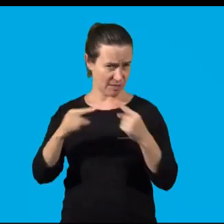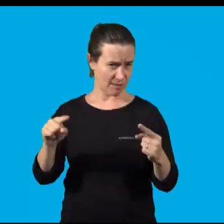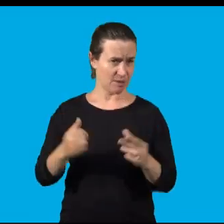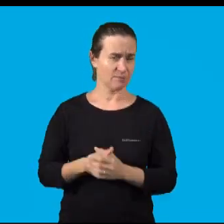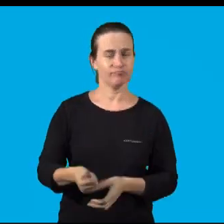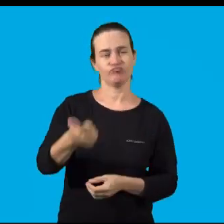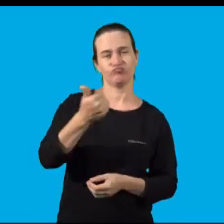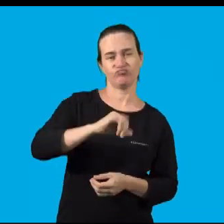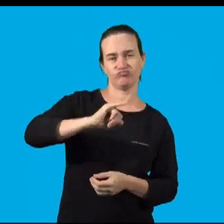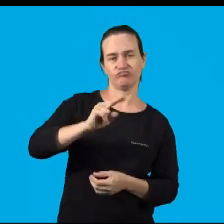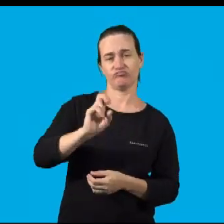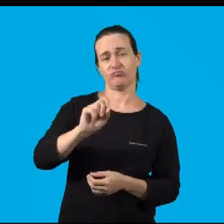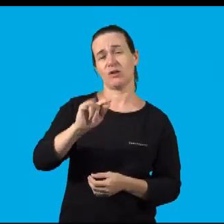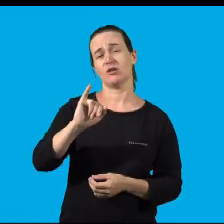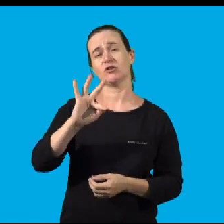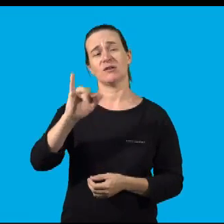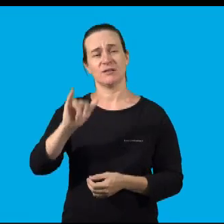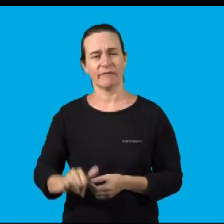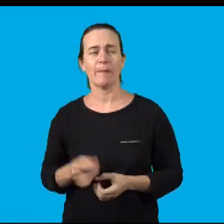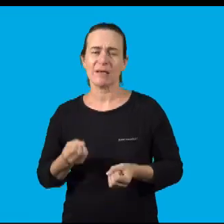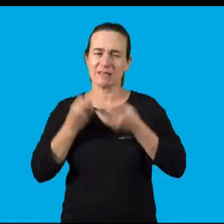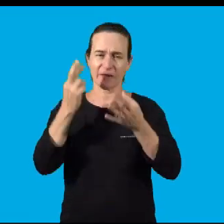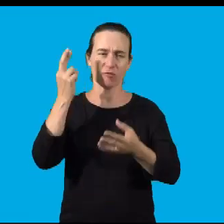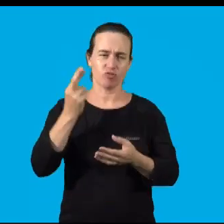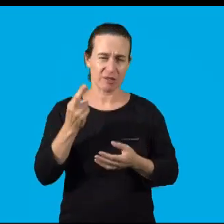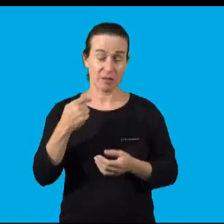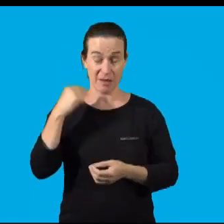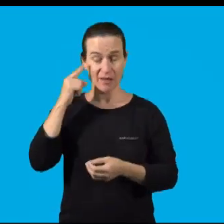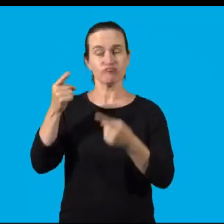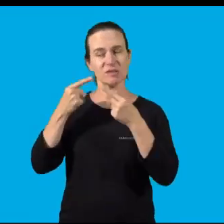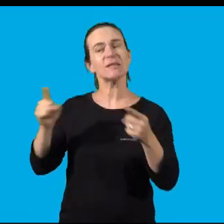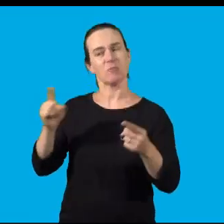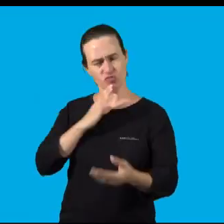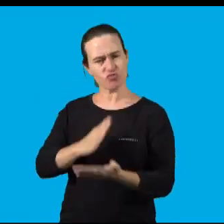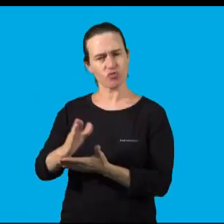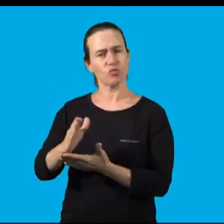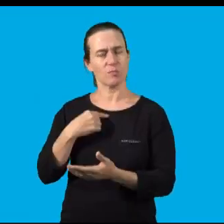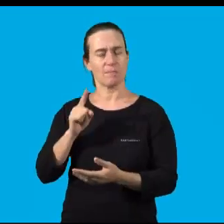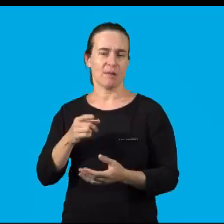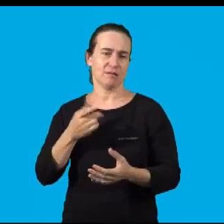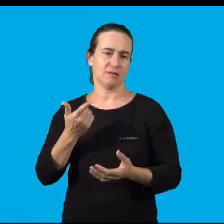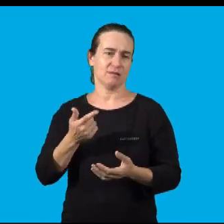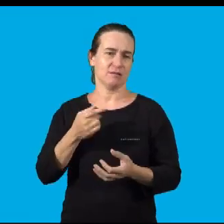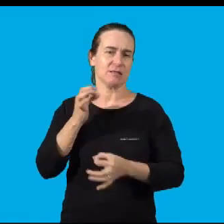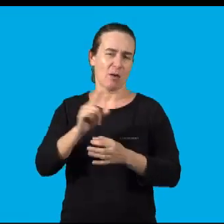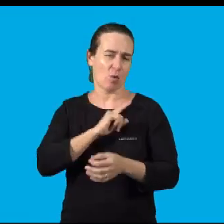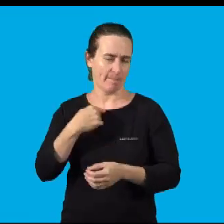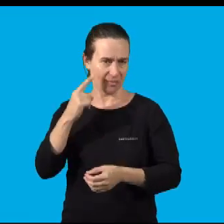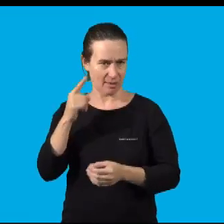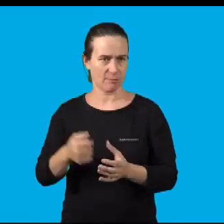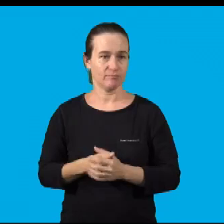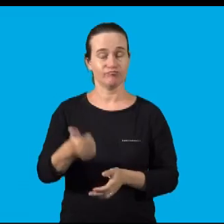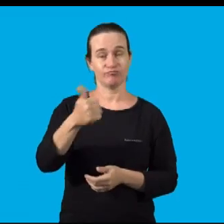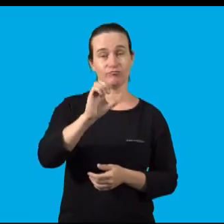its credibility. Justify, to give reasons to prove how reasonable a statement is.